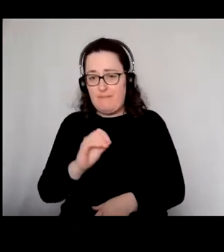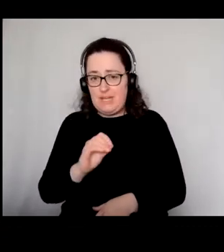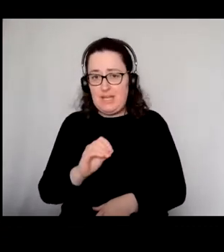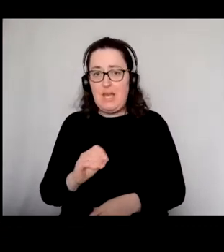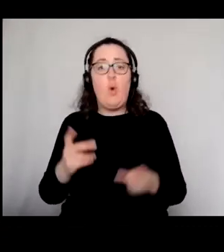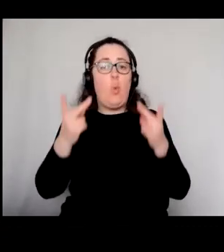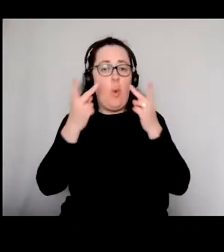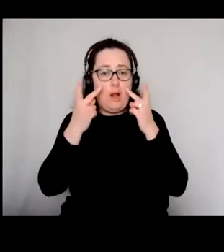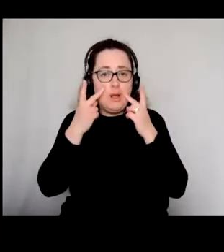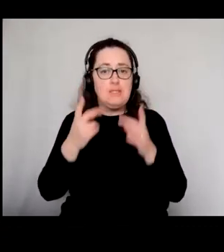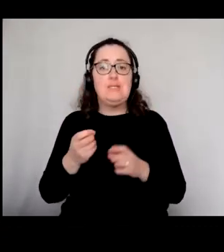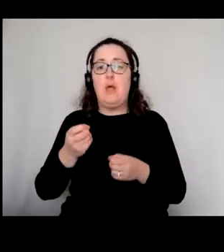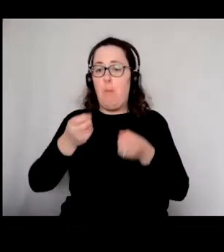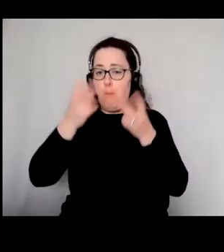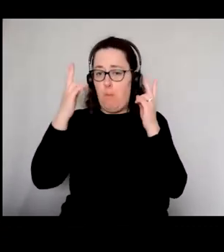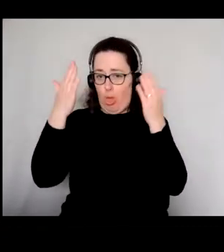and I have blonde hair.